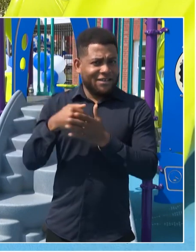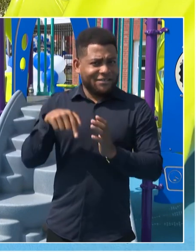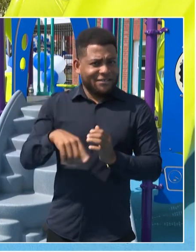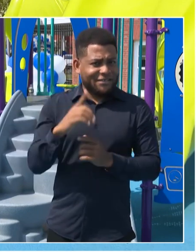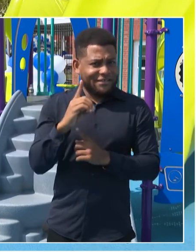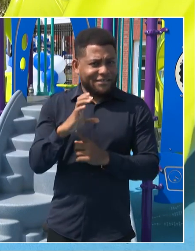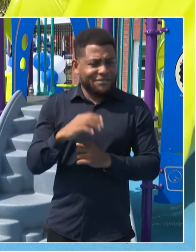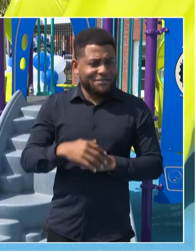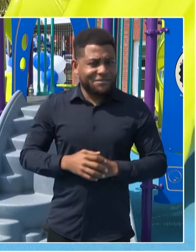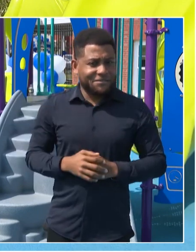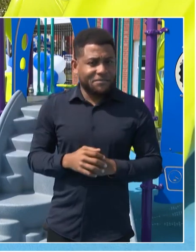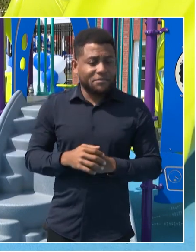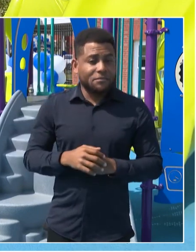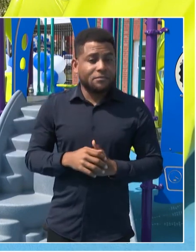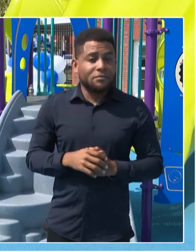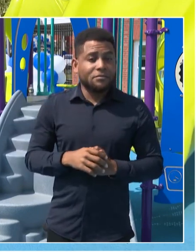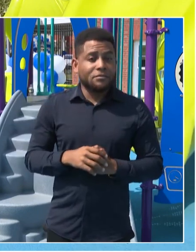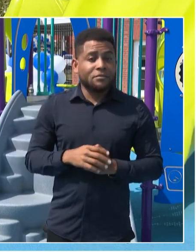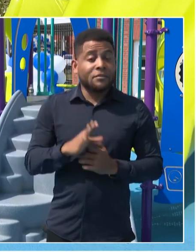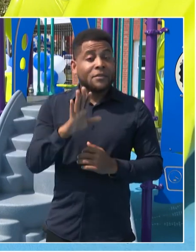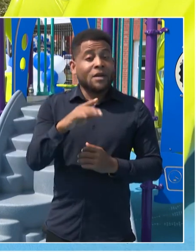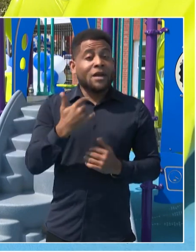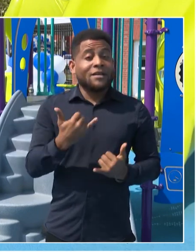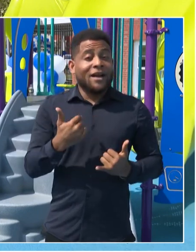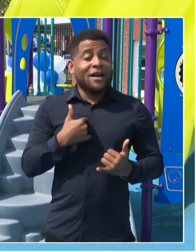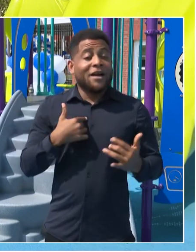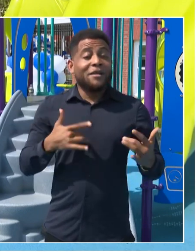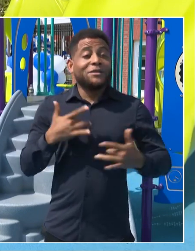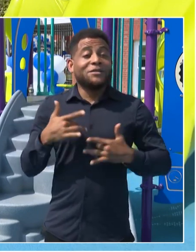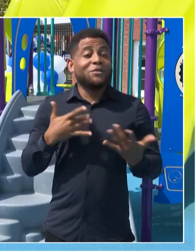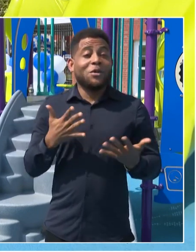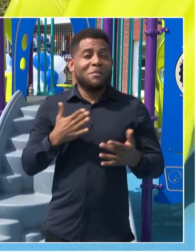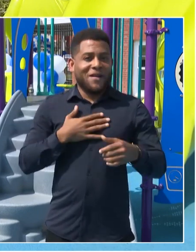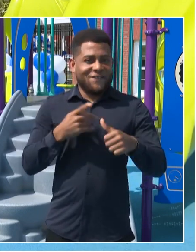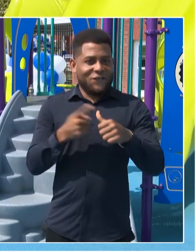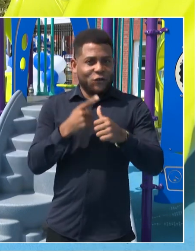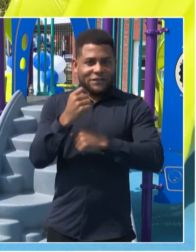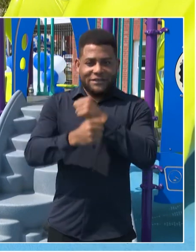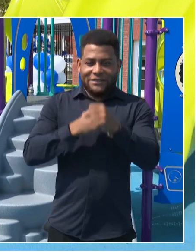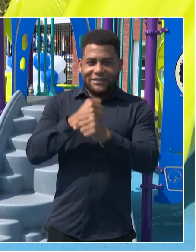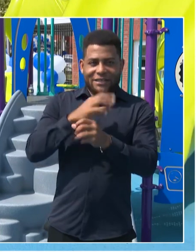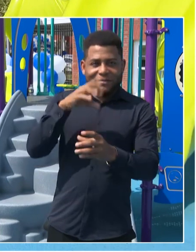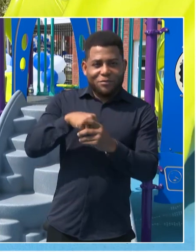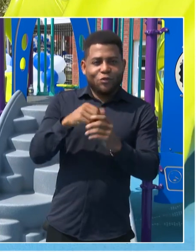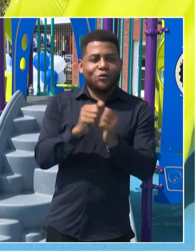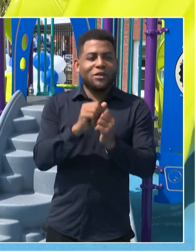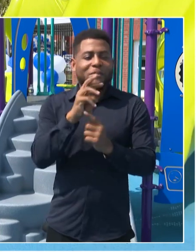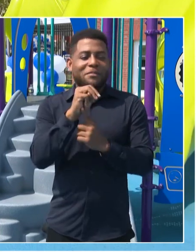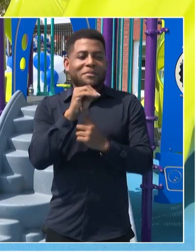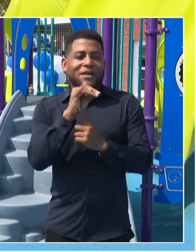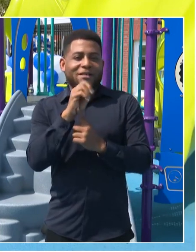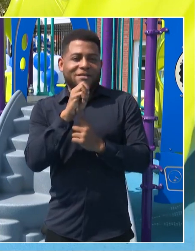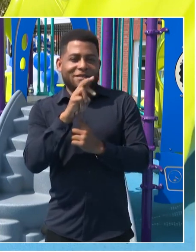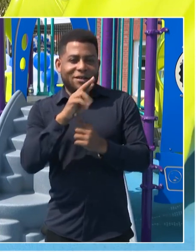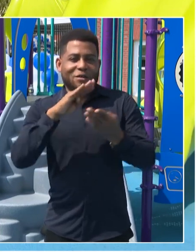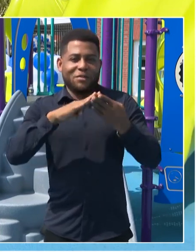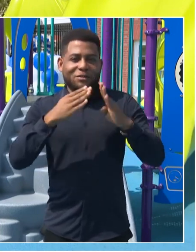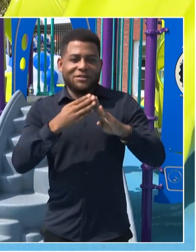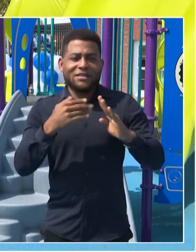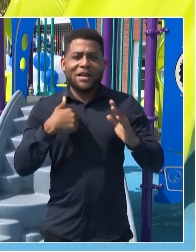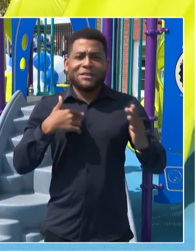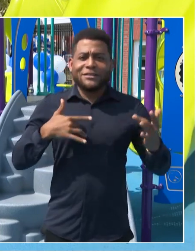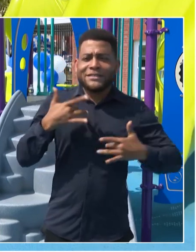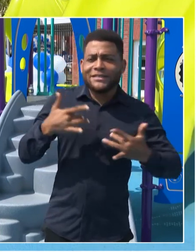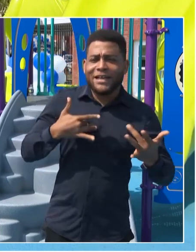I am excited that this is my first year to join the Minor community and beyond ecstatic to help welcome Mayor Bowser,